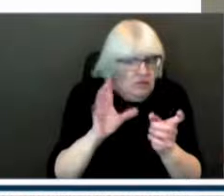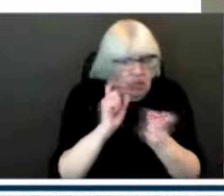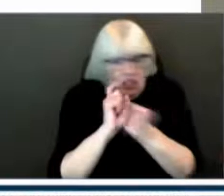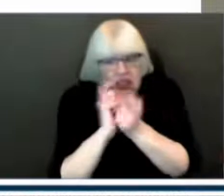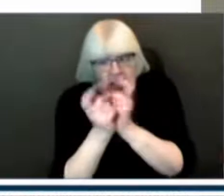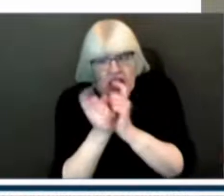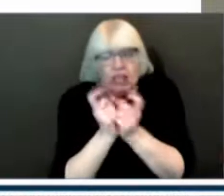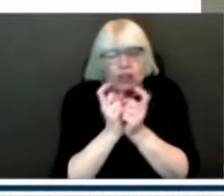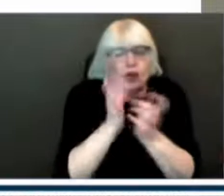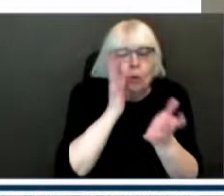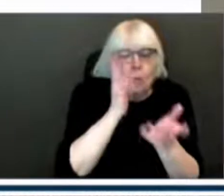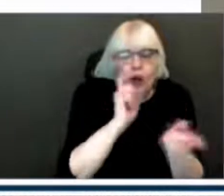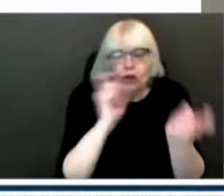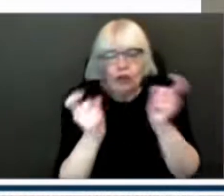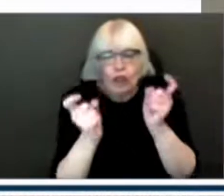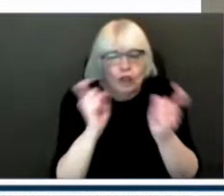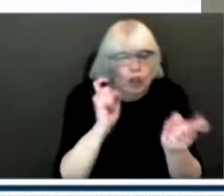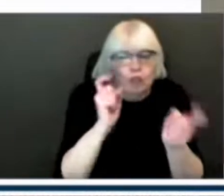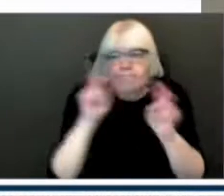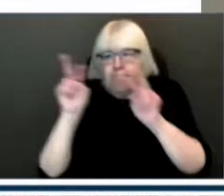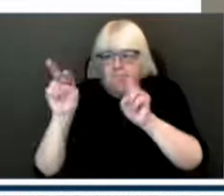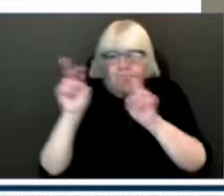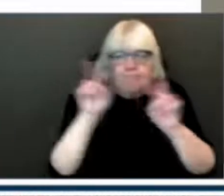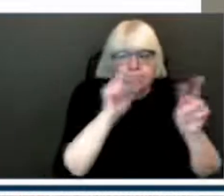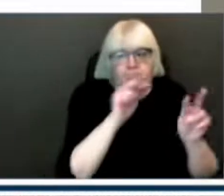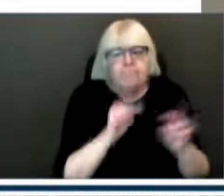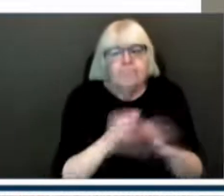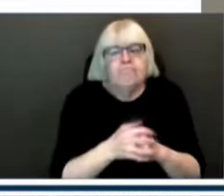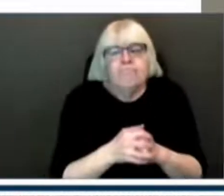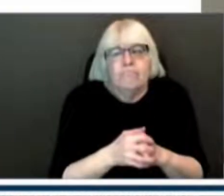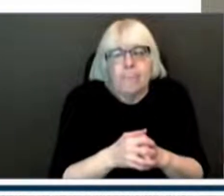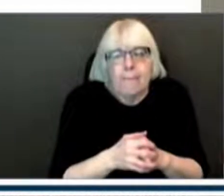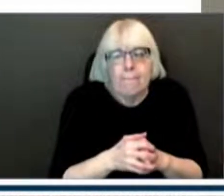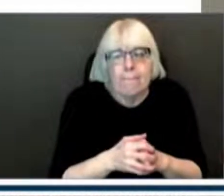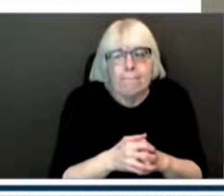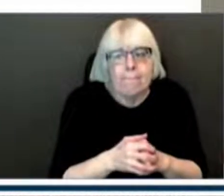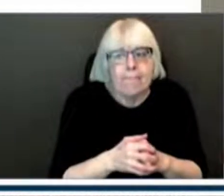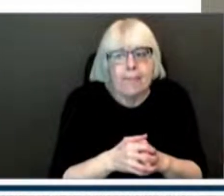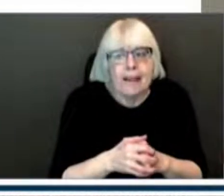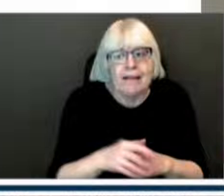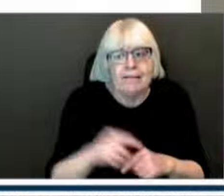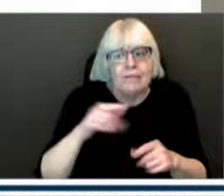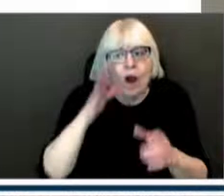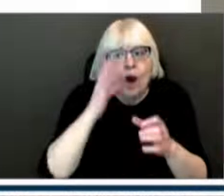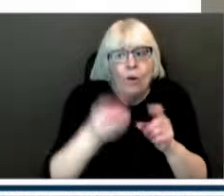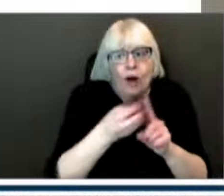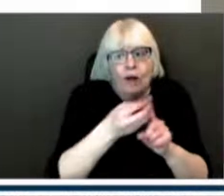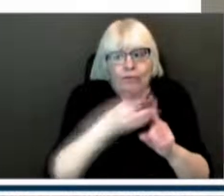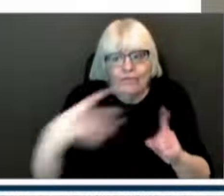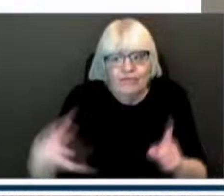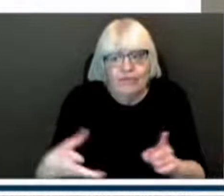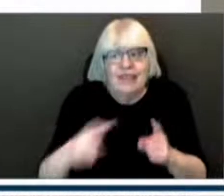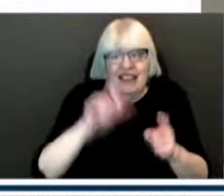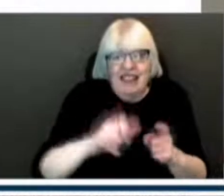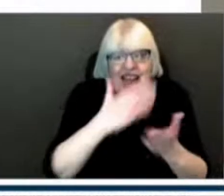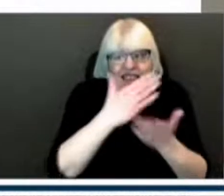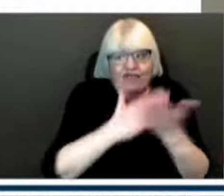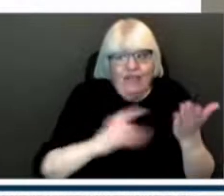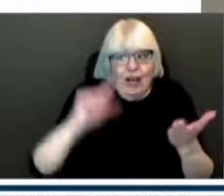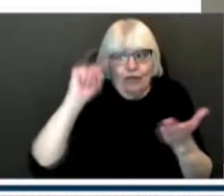Today, though, I can give some certainty. I'll give you more details about phase one. As I said, it starts 12:01 a.m., February